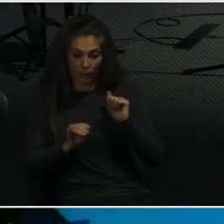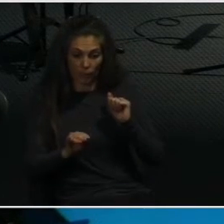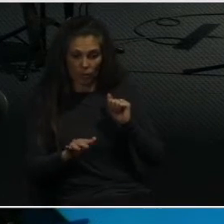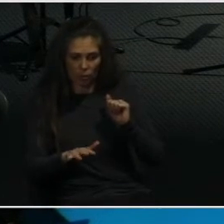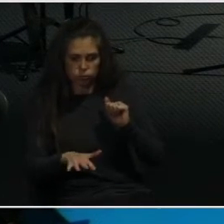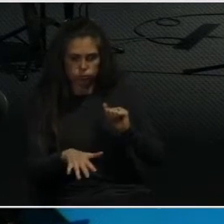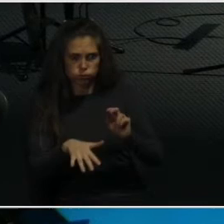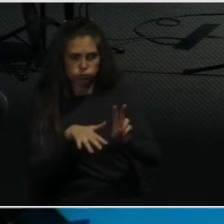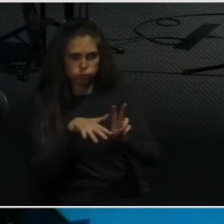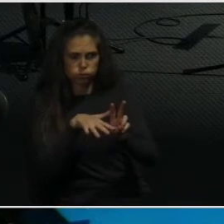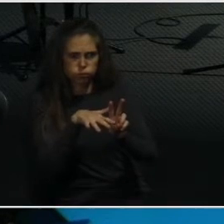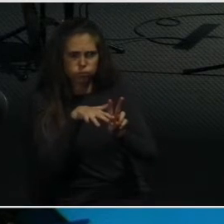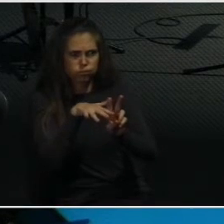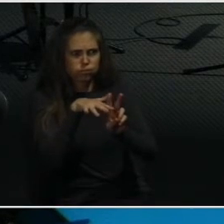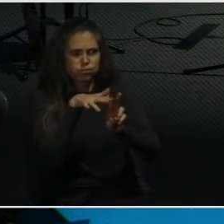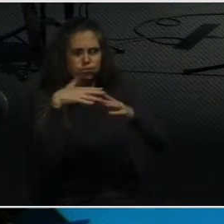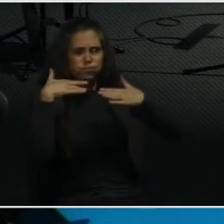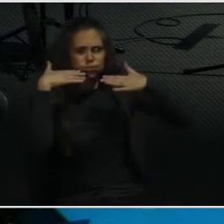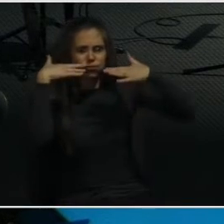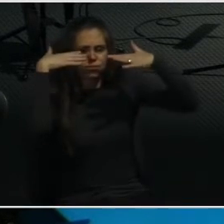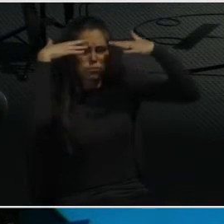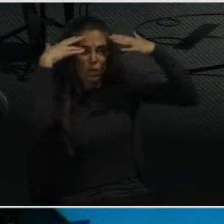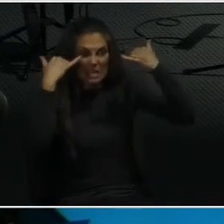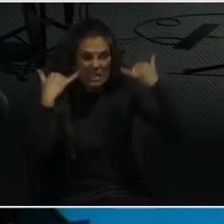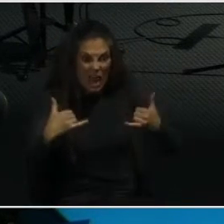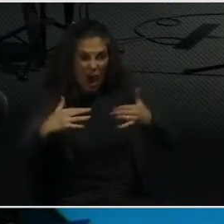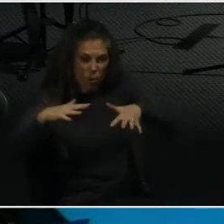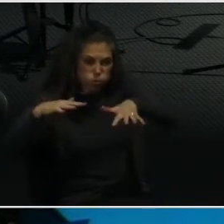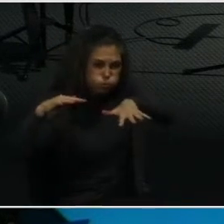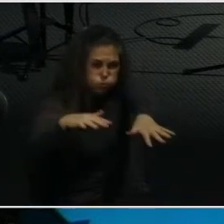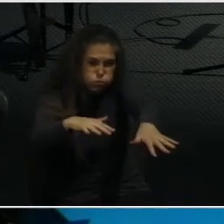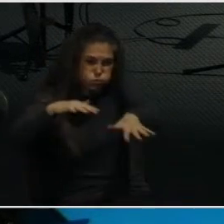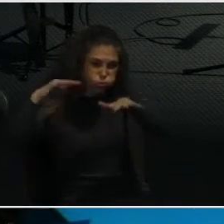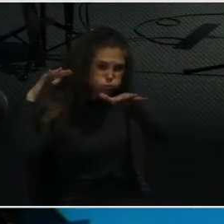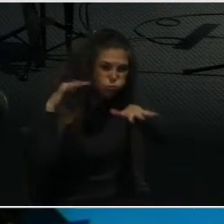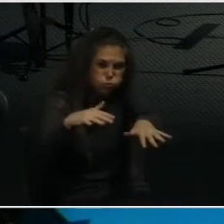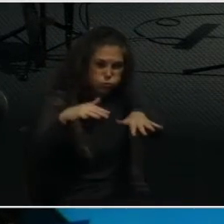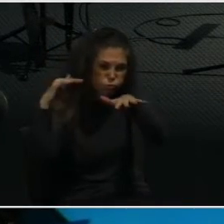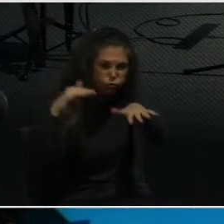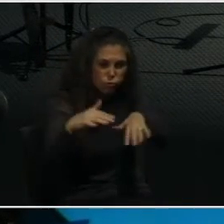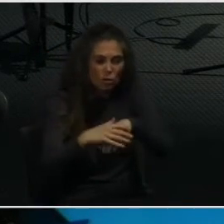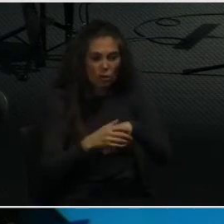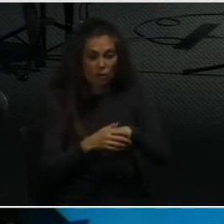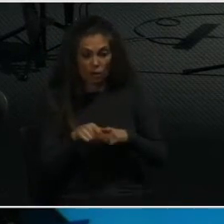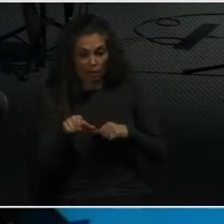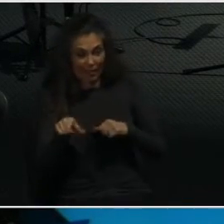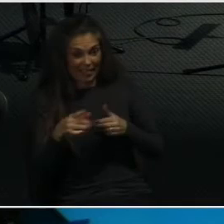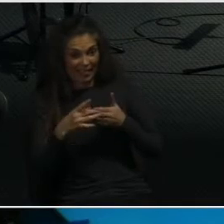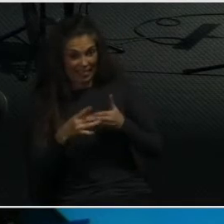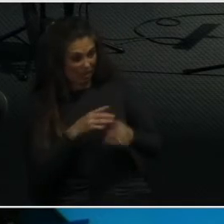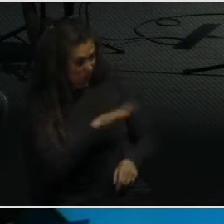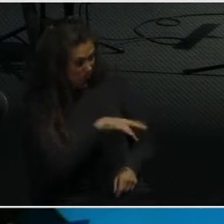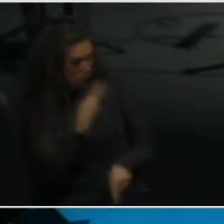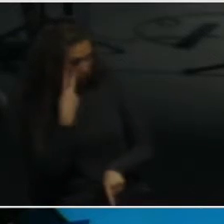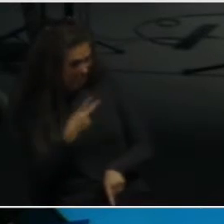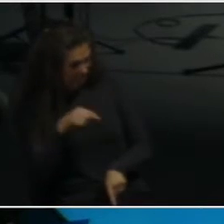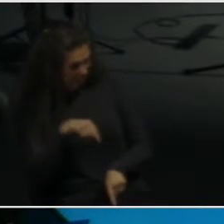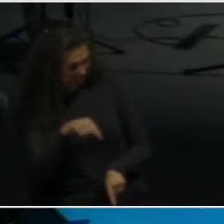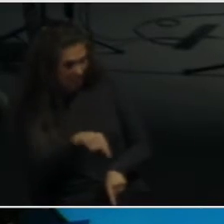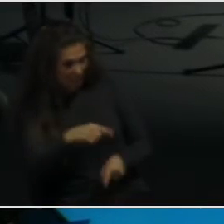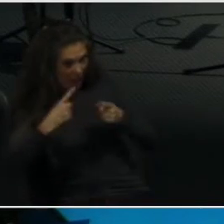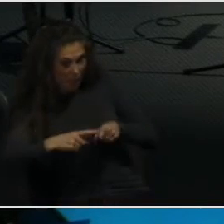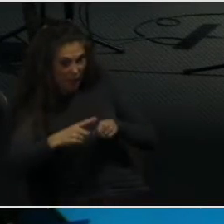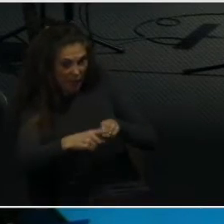the messenger then asks Ezekiel, "Son of man, have you seen this? Are you taking this all in? This little trickle from the temple has become